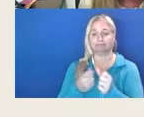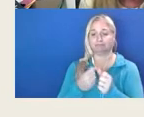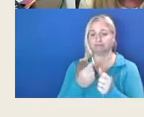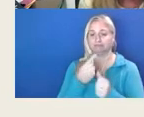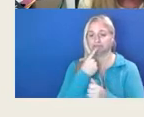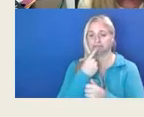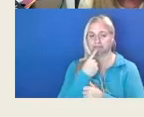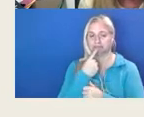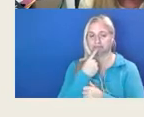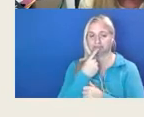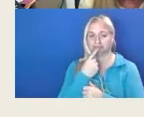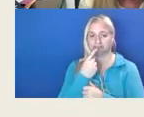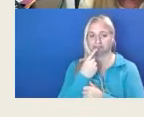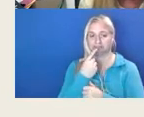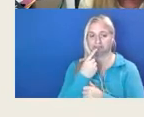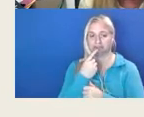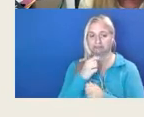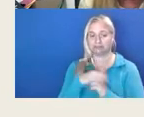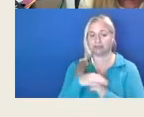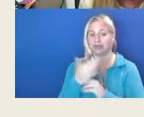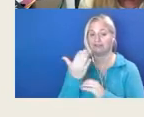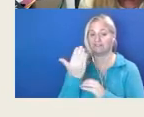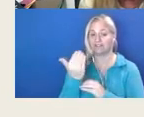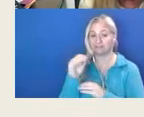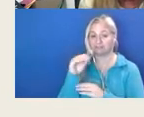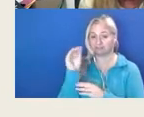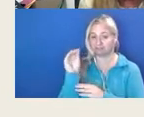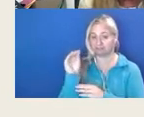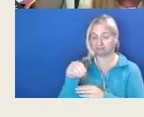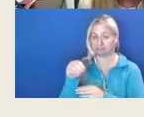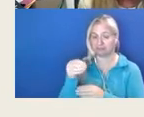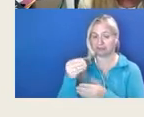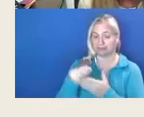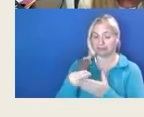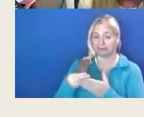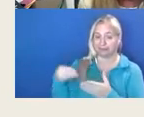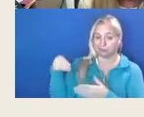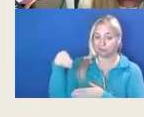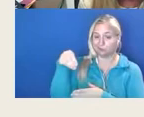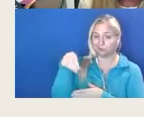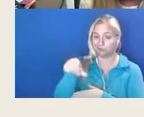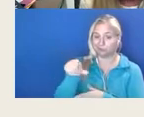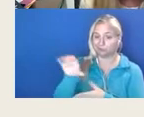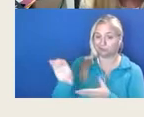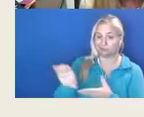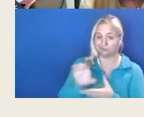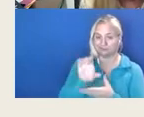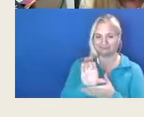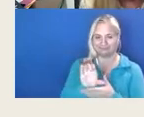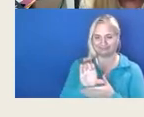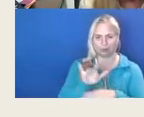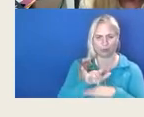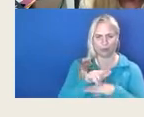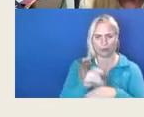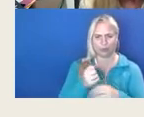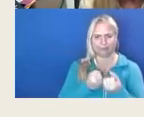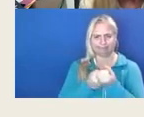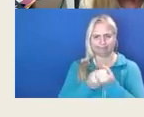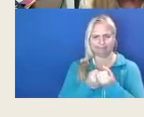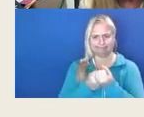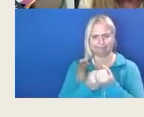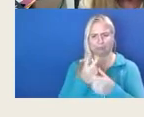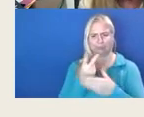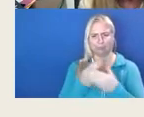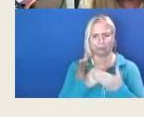use even 15% of the funding coming into schools for early supports, both